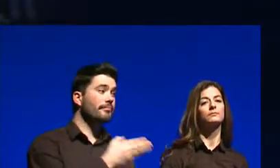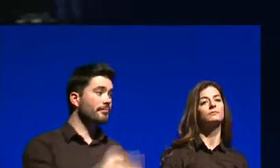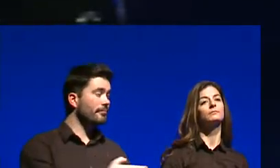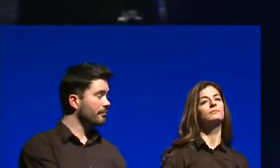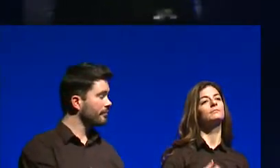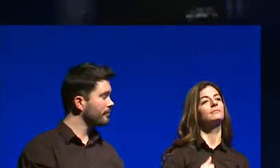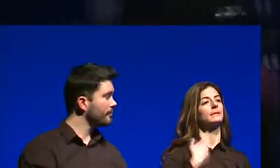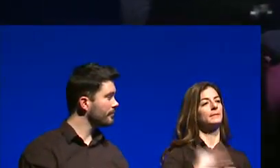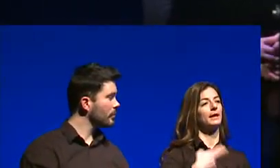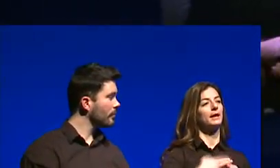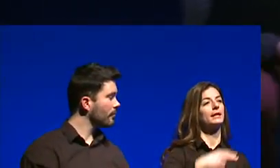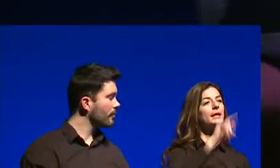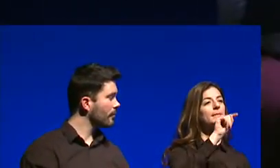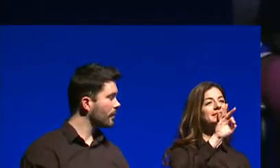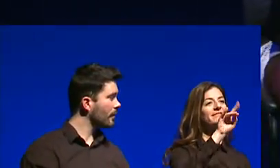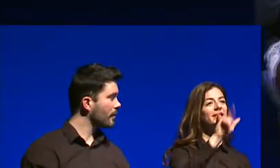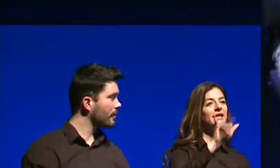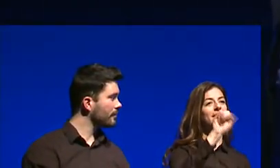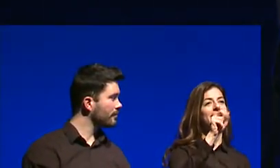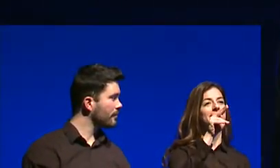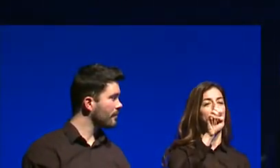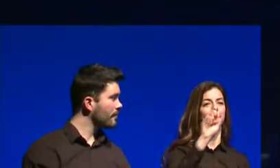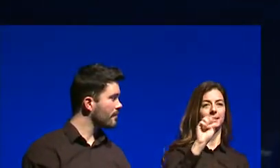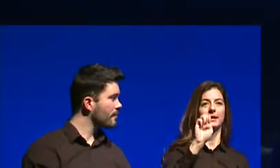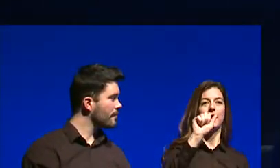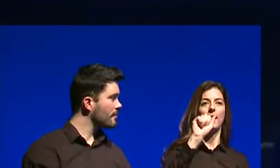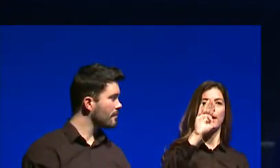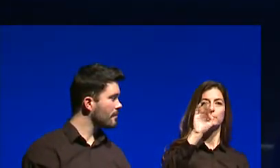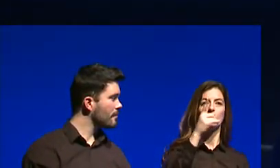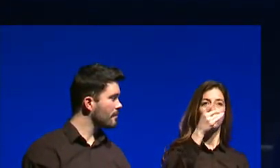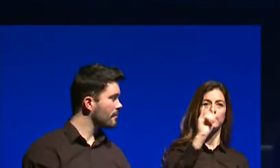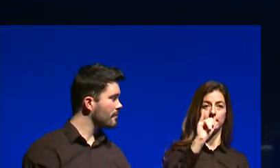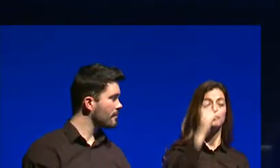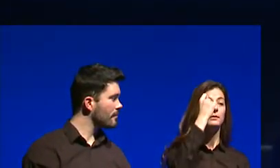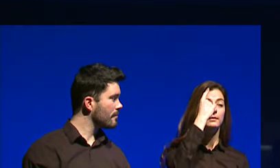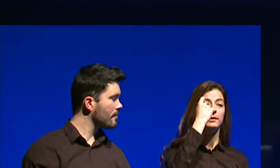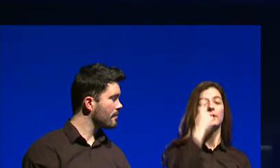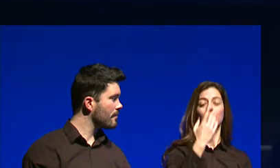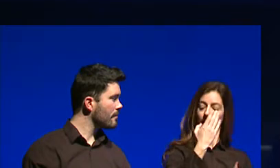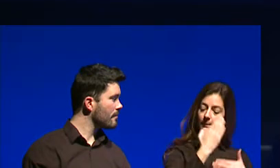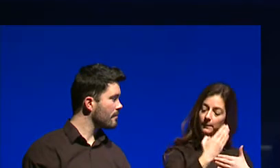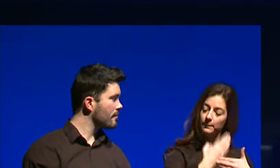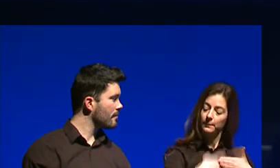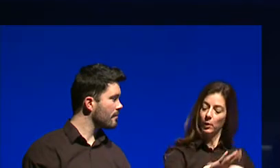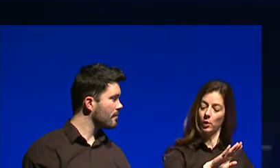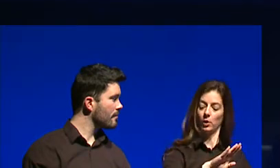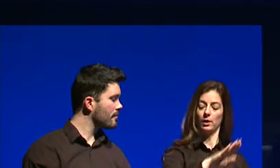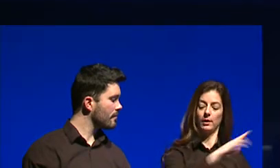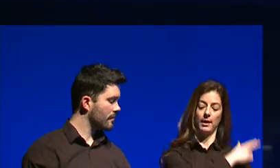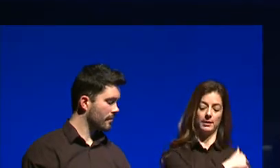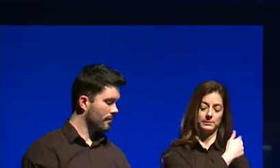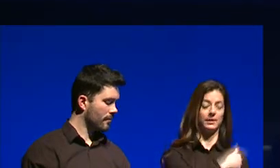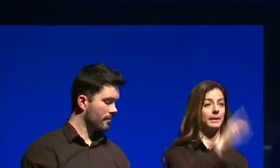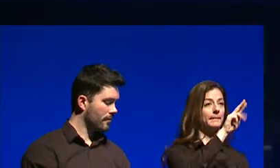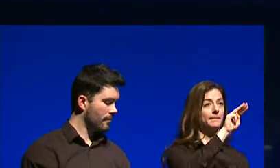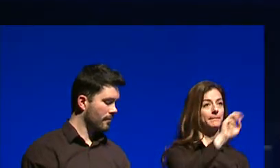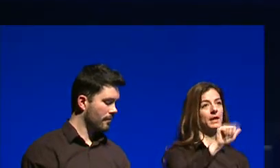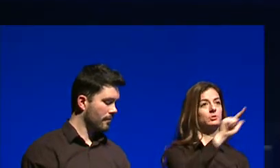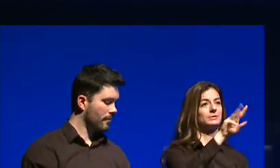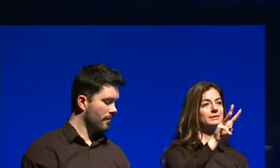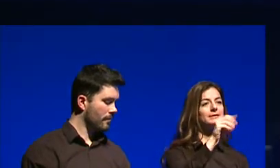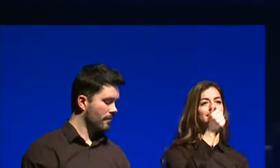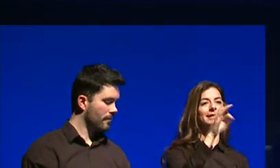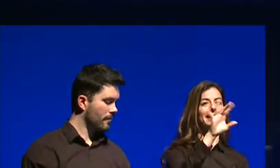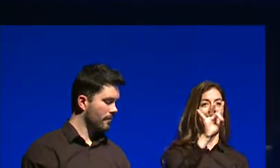Tiffany Yasmin Abdul Ghani. I was born in Southside Hospital on May 26, 1988, in Brentwood,